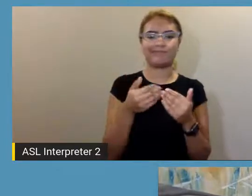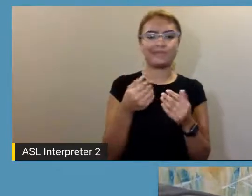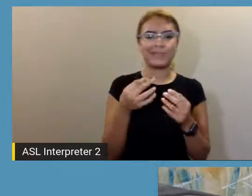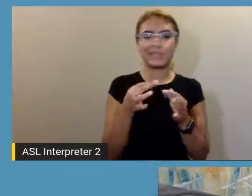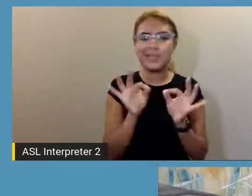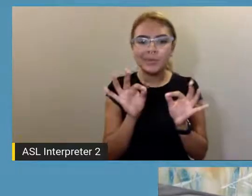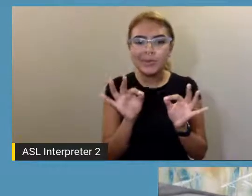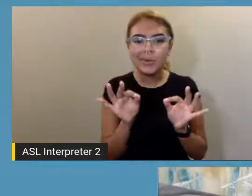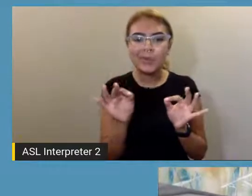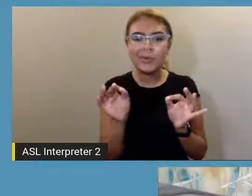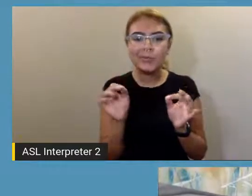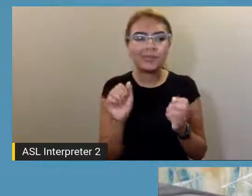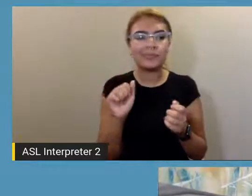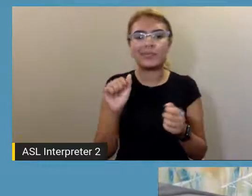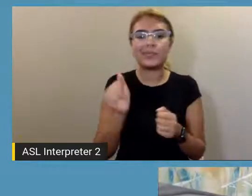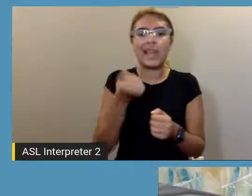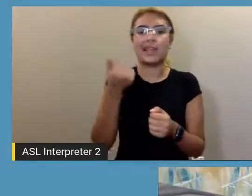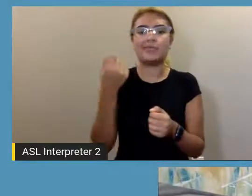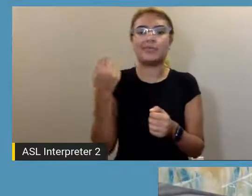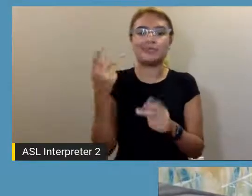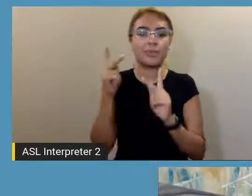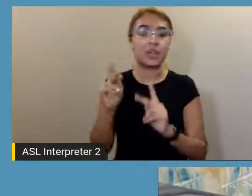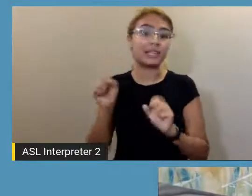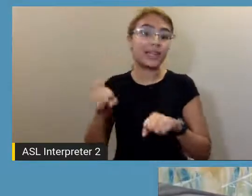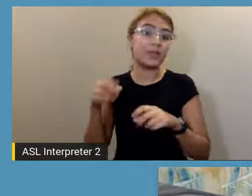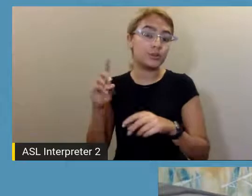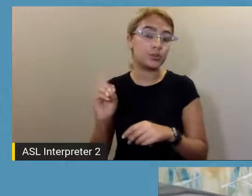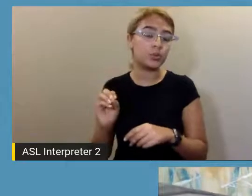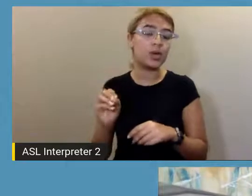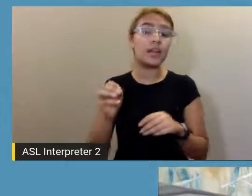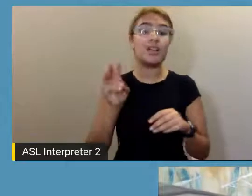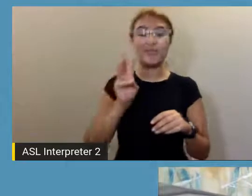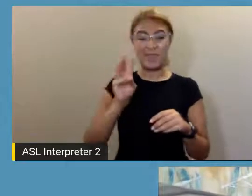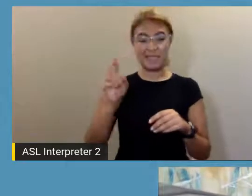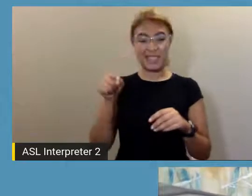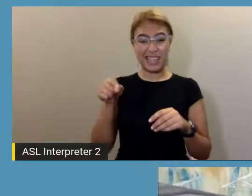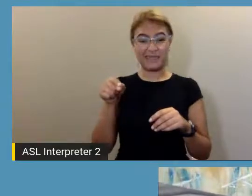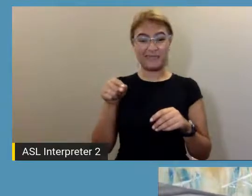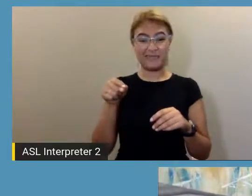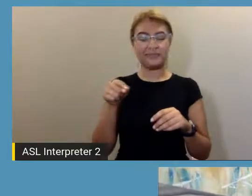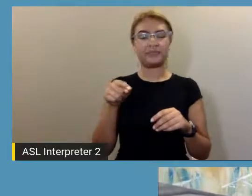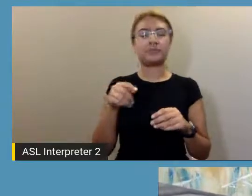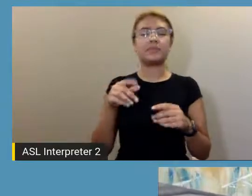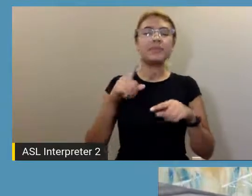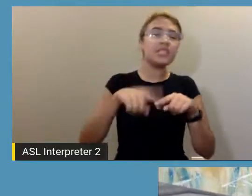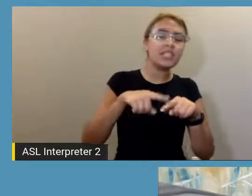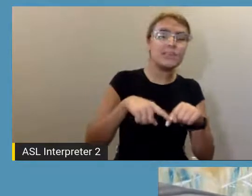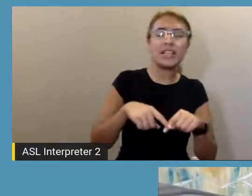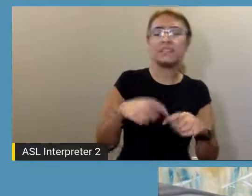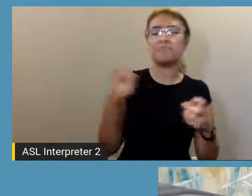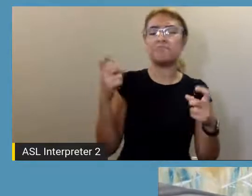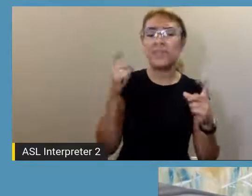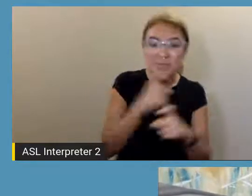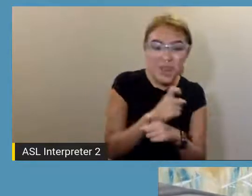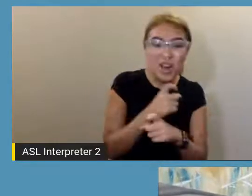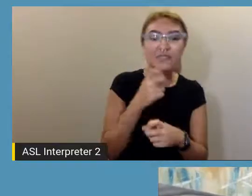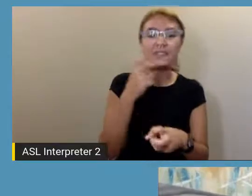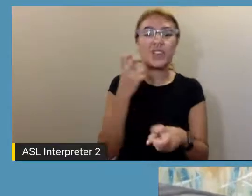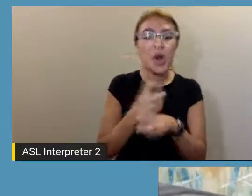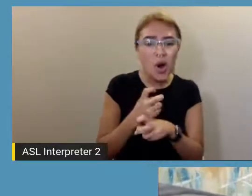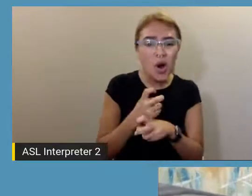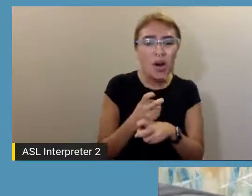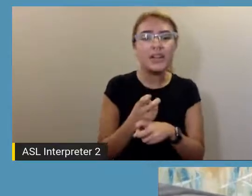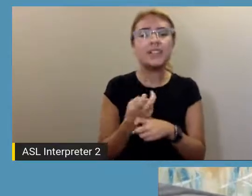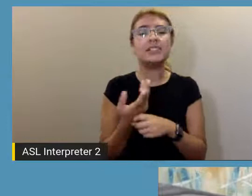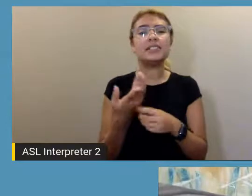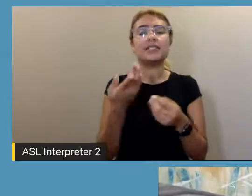it. Anyone can do it. Web pages, depending on how complex you want it and how interactive you want it, you can do it. WordPress, like even the basic one